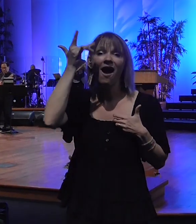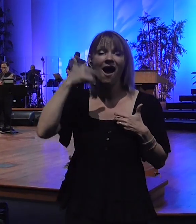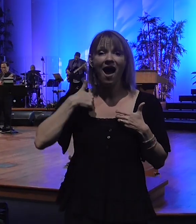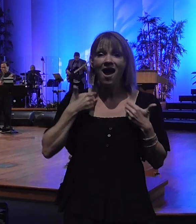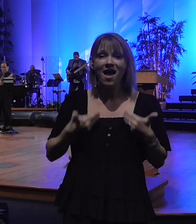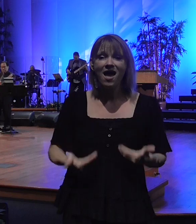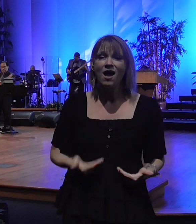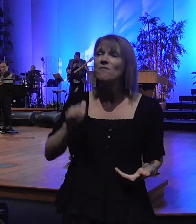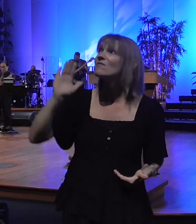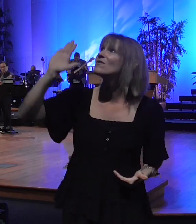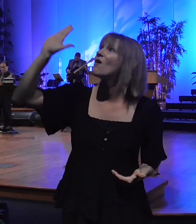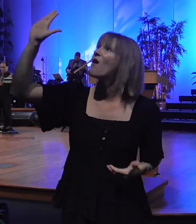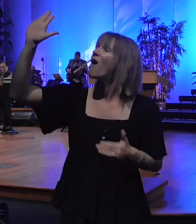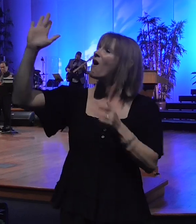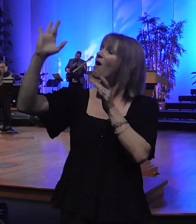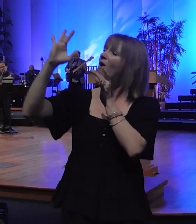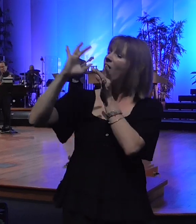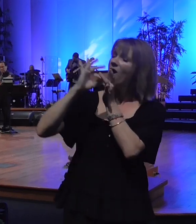am